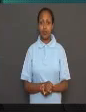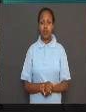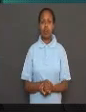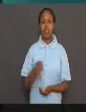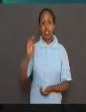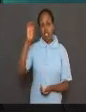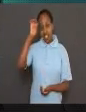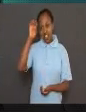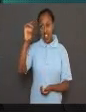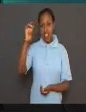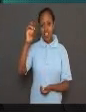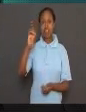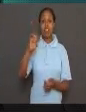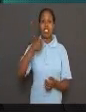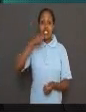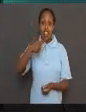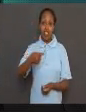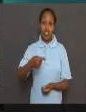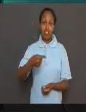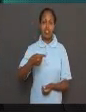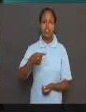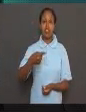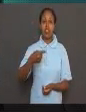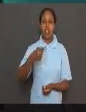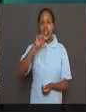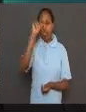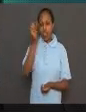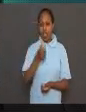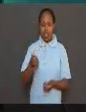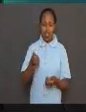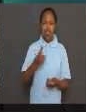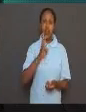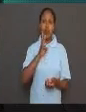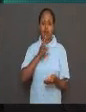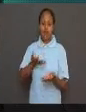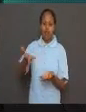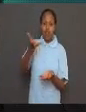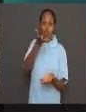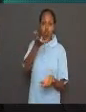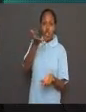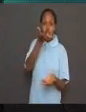He stated that any floating object